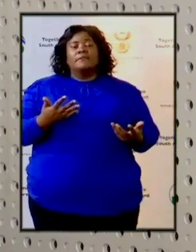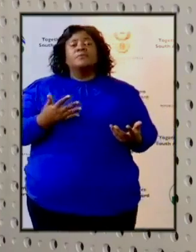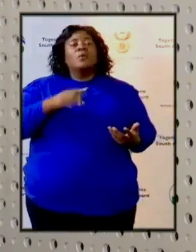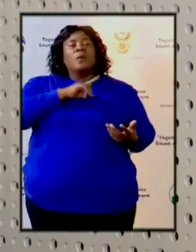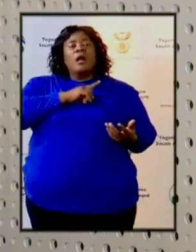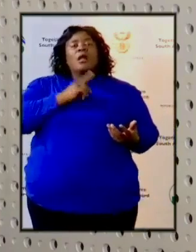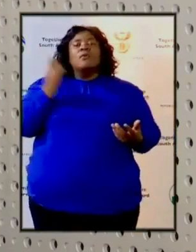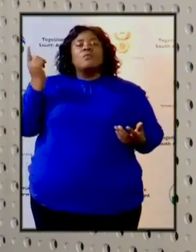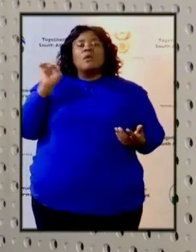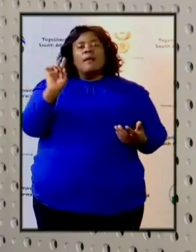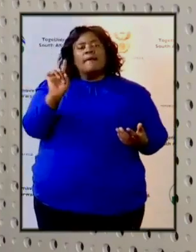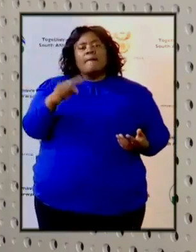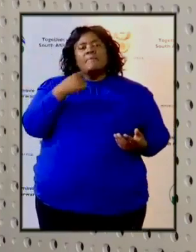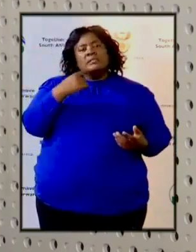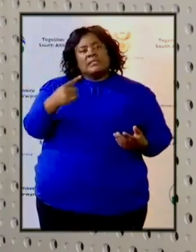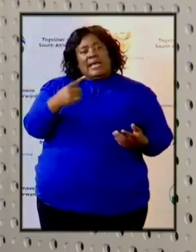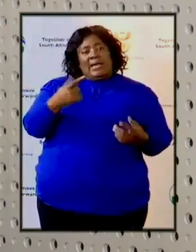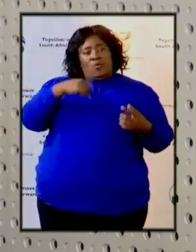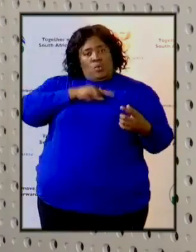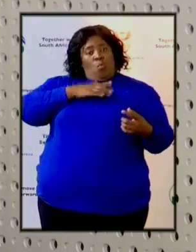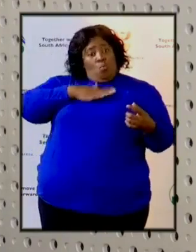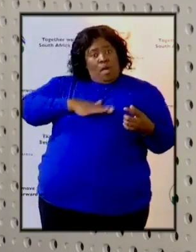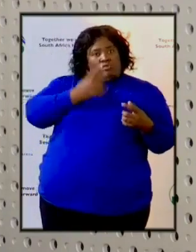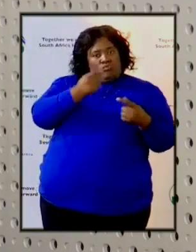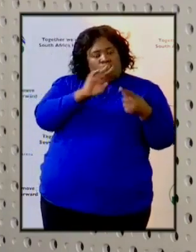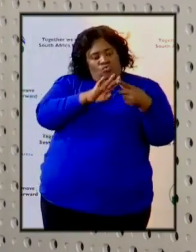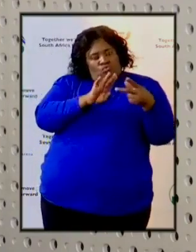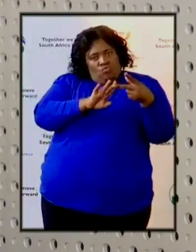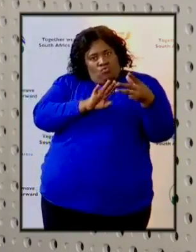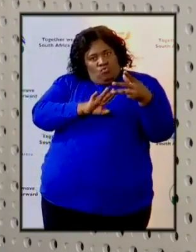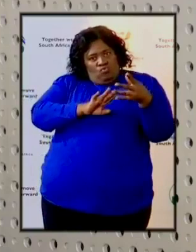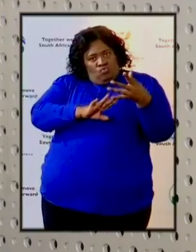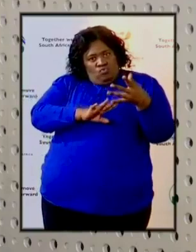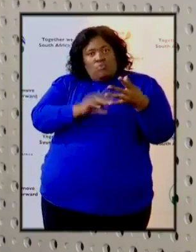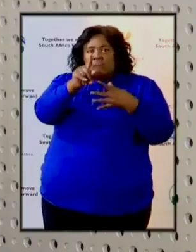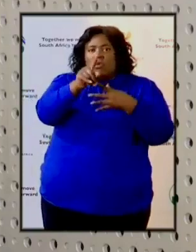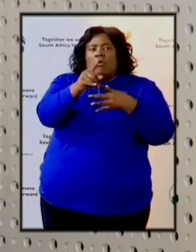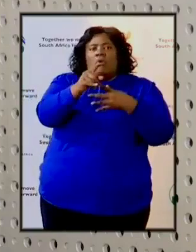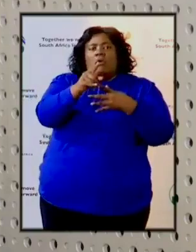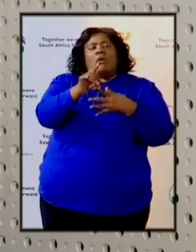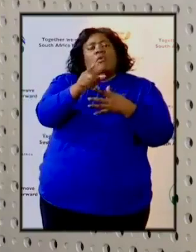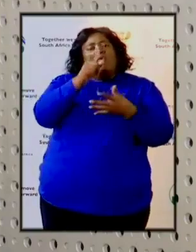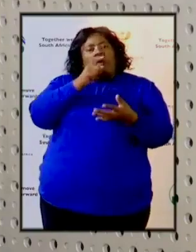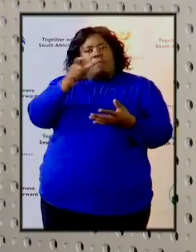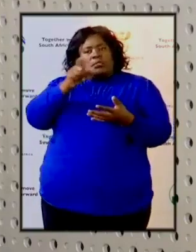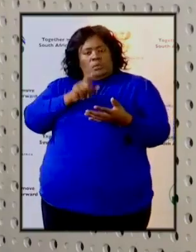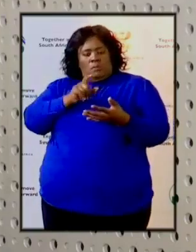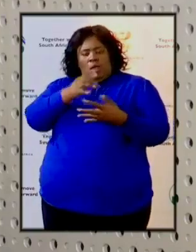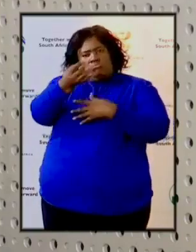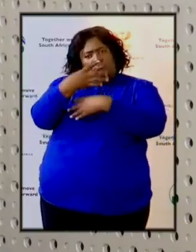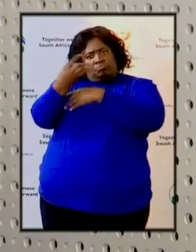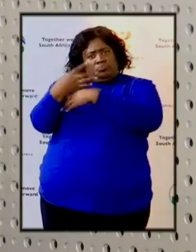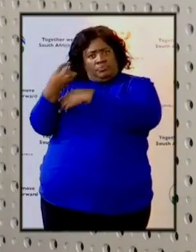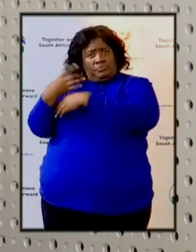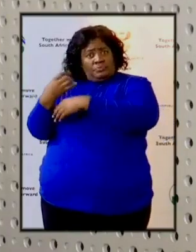and said this is what we intend doing, and you made your comments. And there are